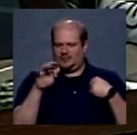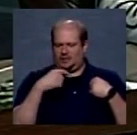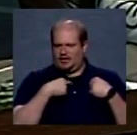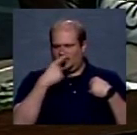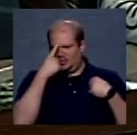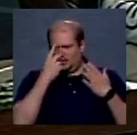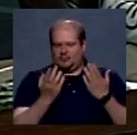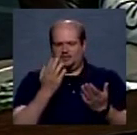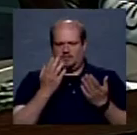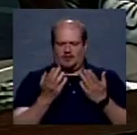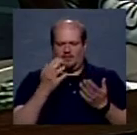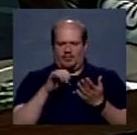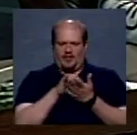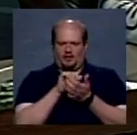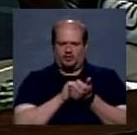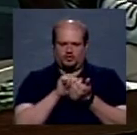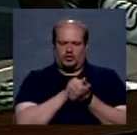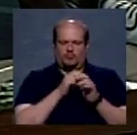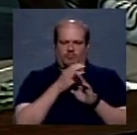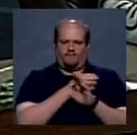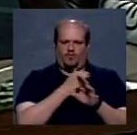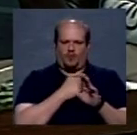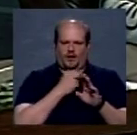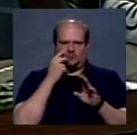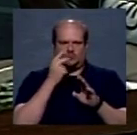maybe this was scrubbed a little bit before I saw it, but anyway,